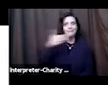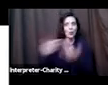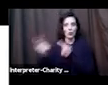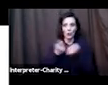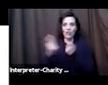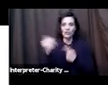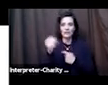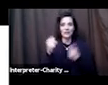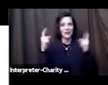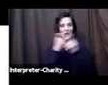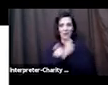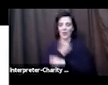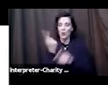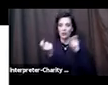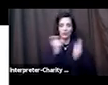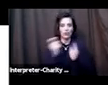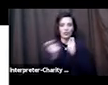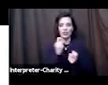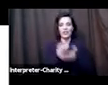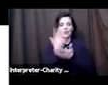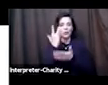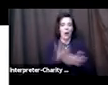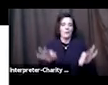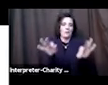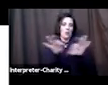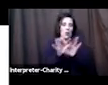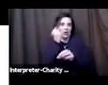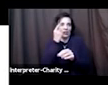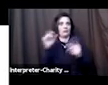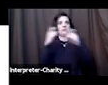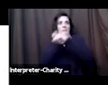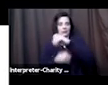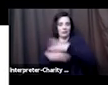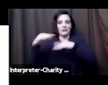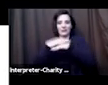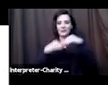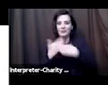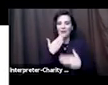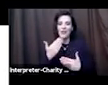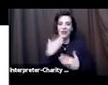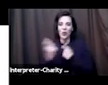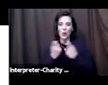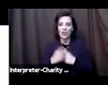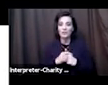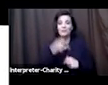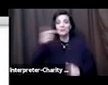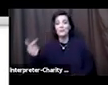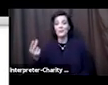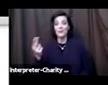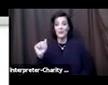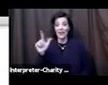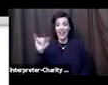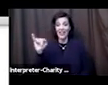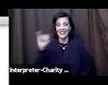like ever changing, which is why it makes it extra complicated. But thanks for those questions. All right, Haley. Yes,